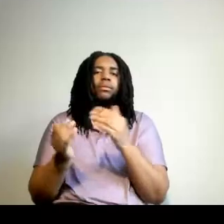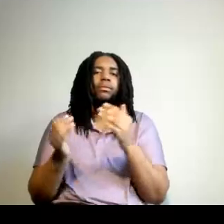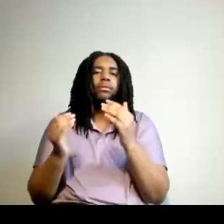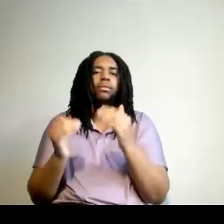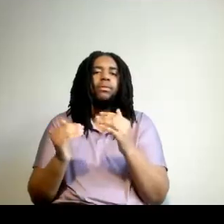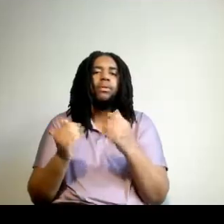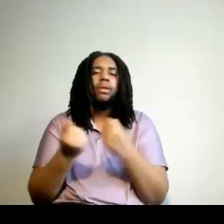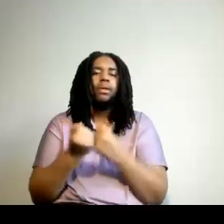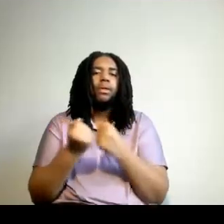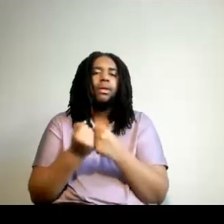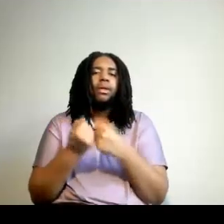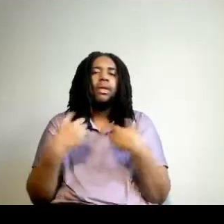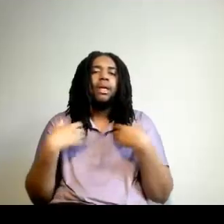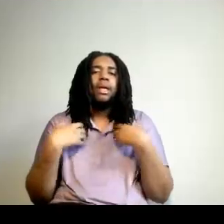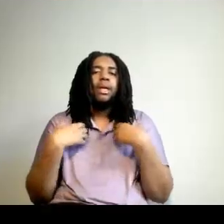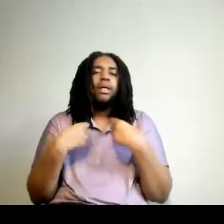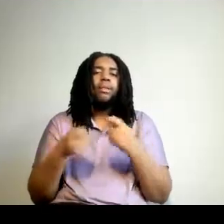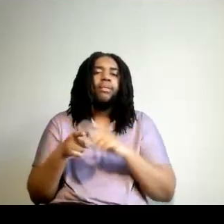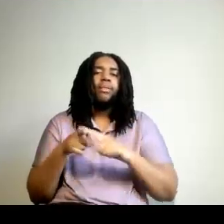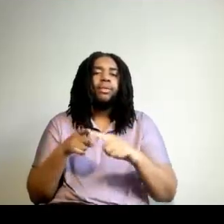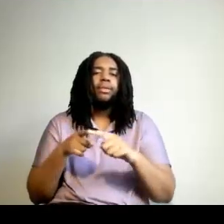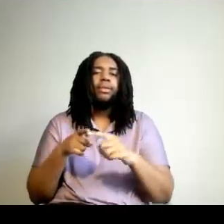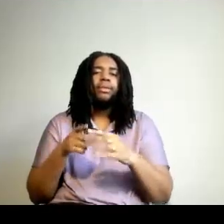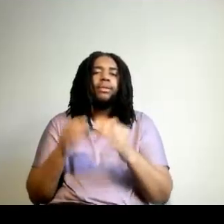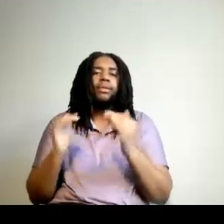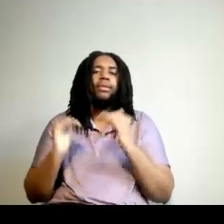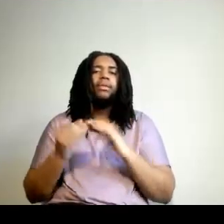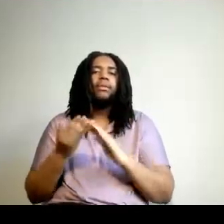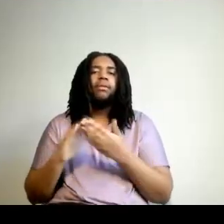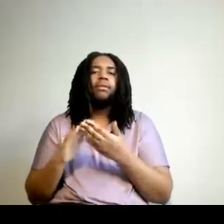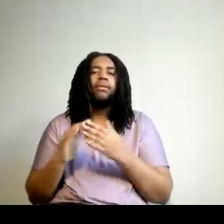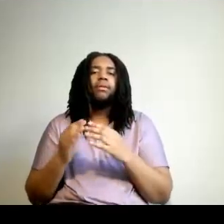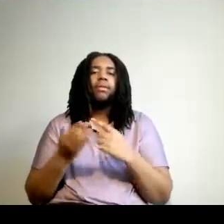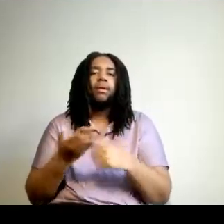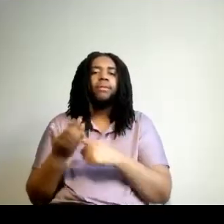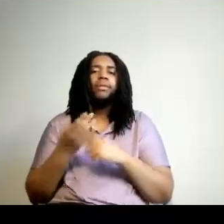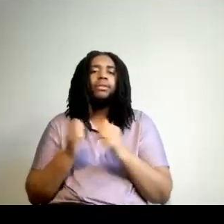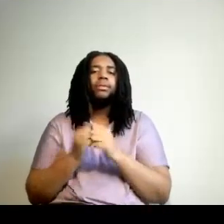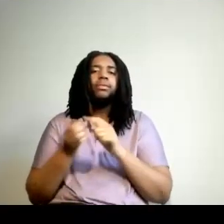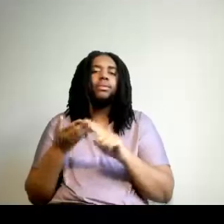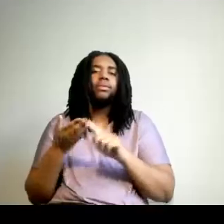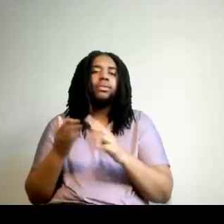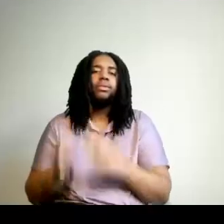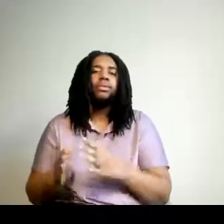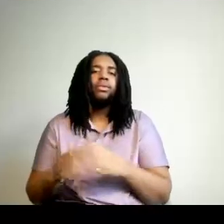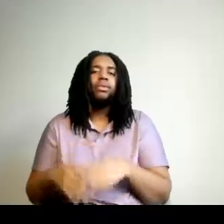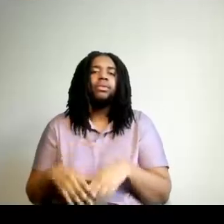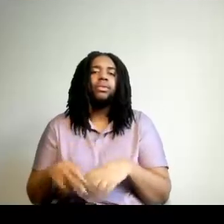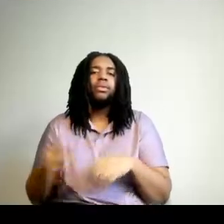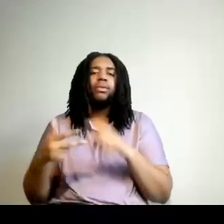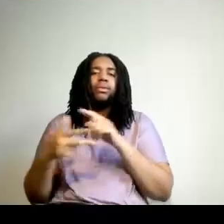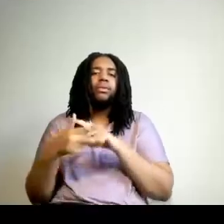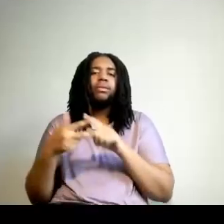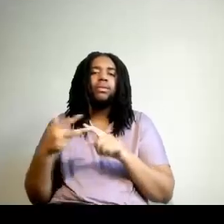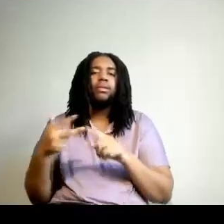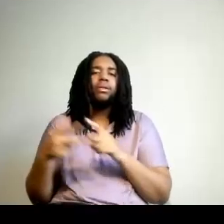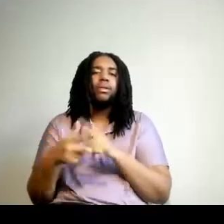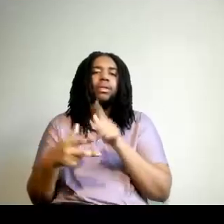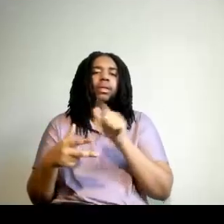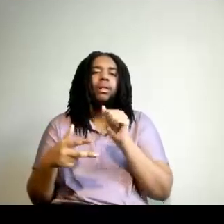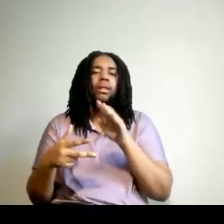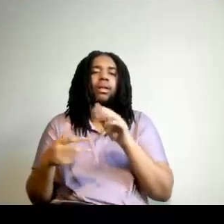professionals. And then we had conversations with researchers, and they were from three kind of main areas or main sectors. So laboratory science